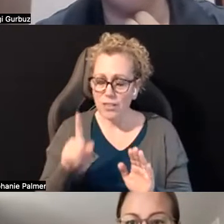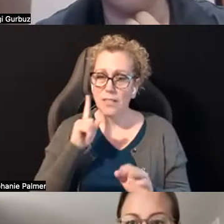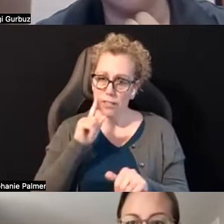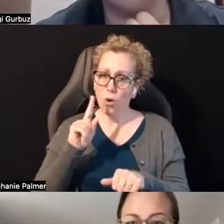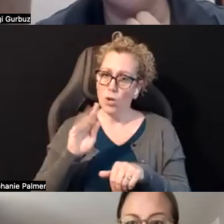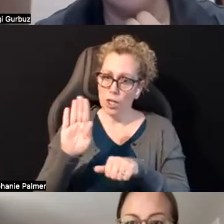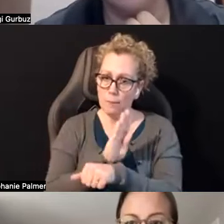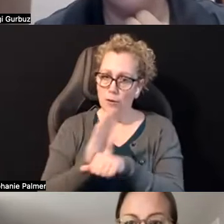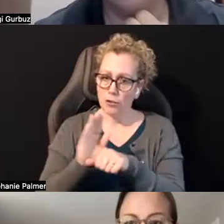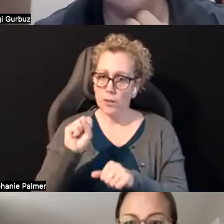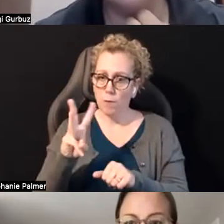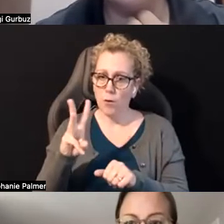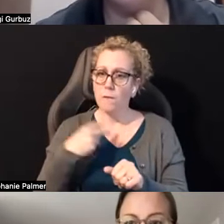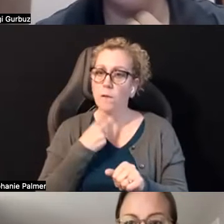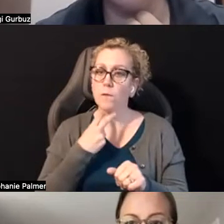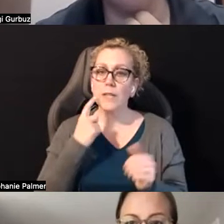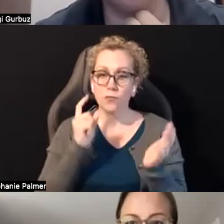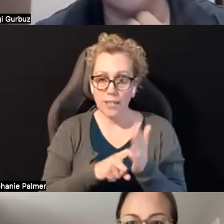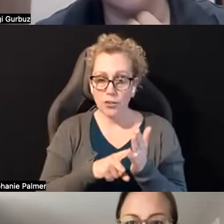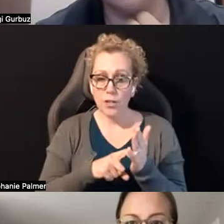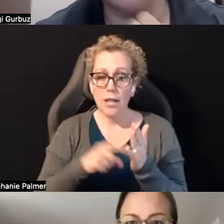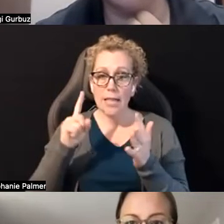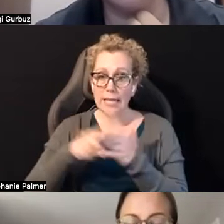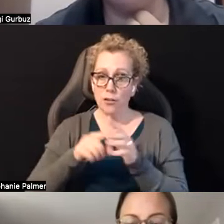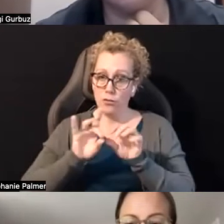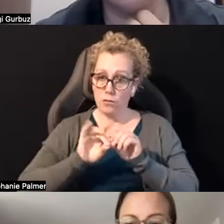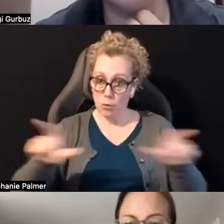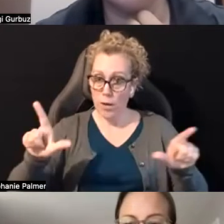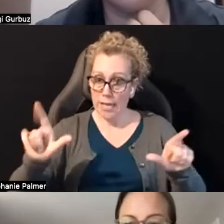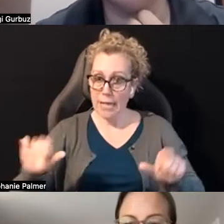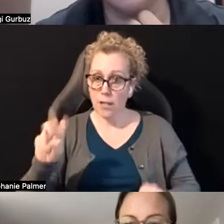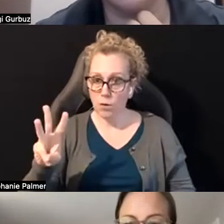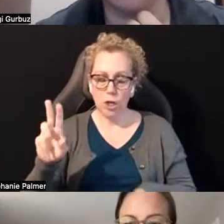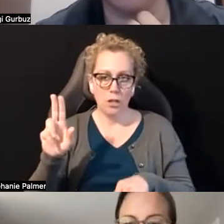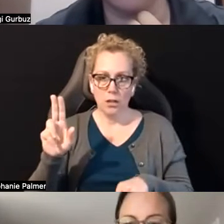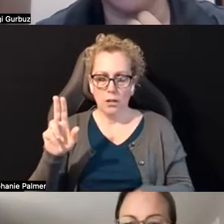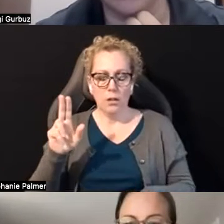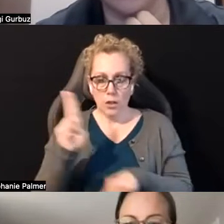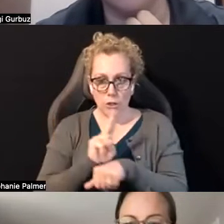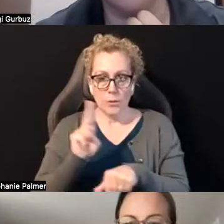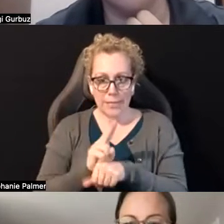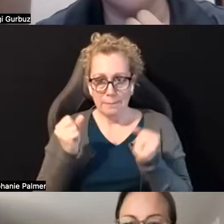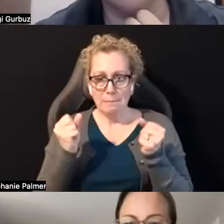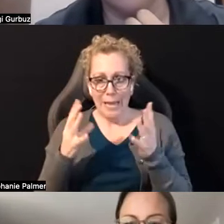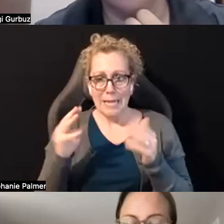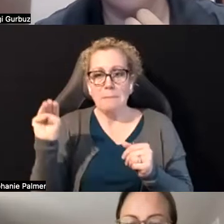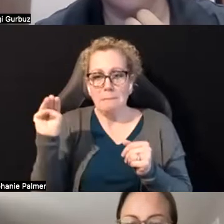recognition software, when it's initially deployed, uses millions of data samples for training.